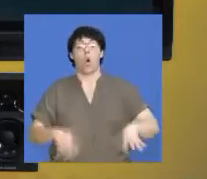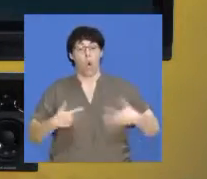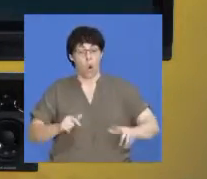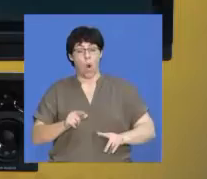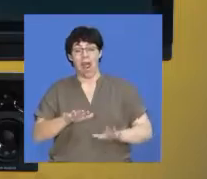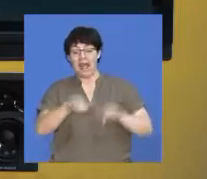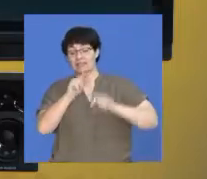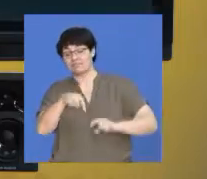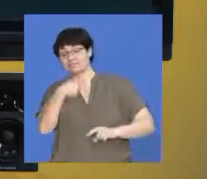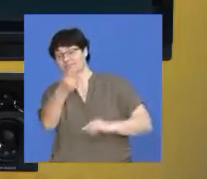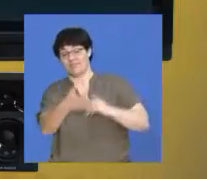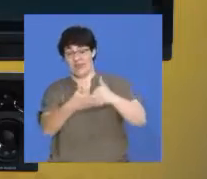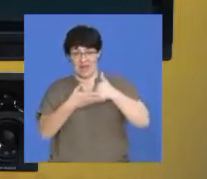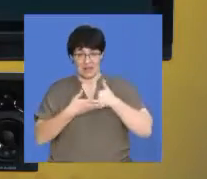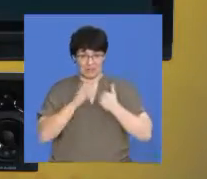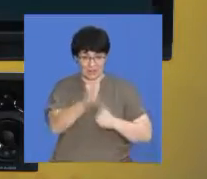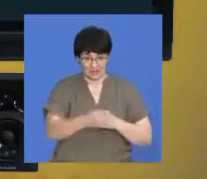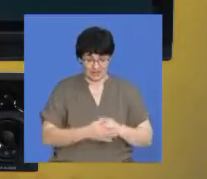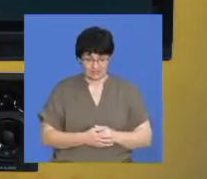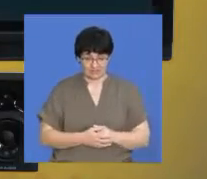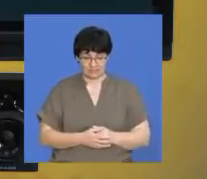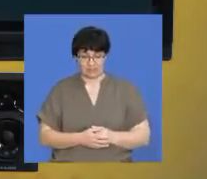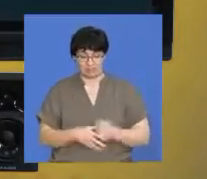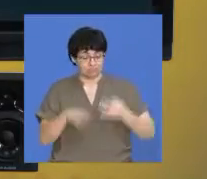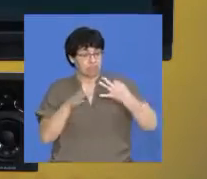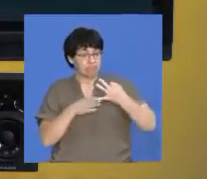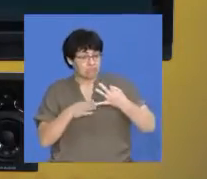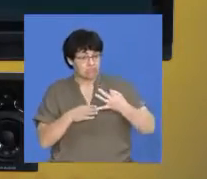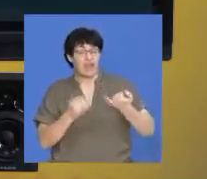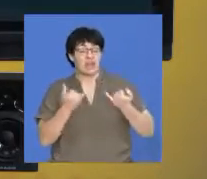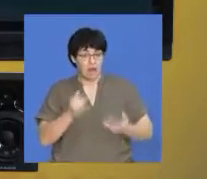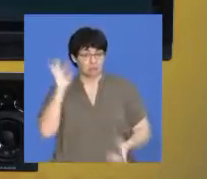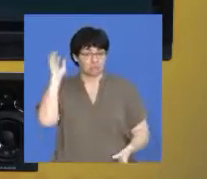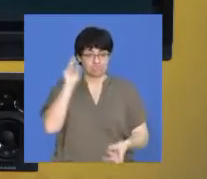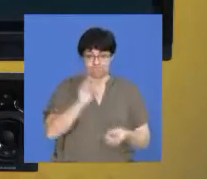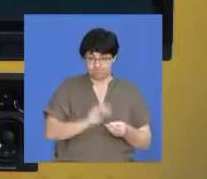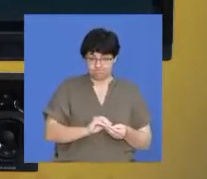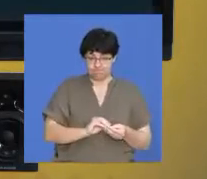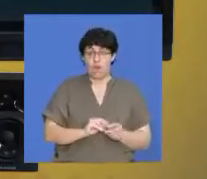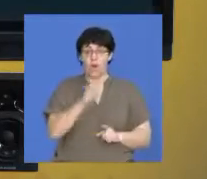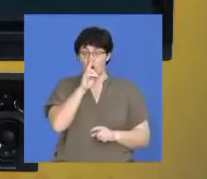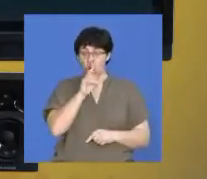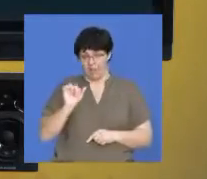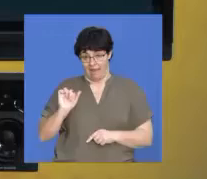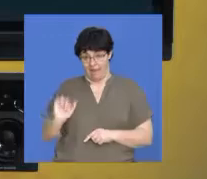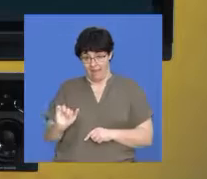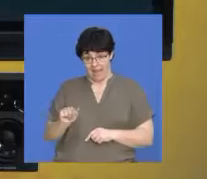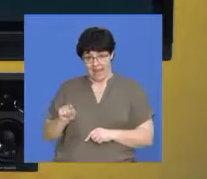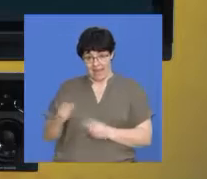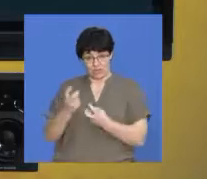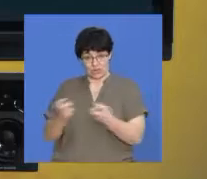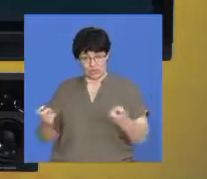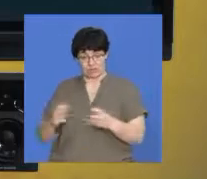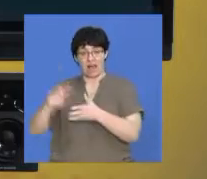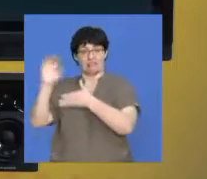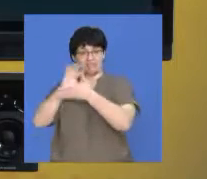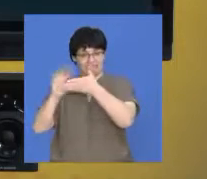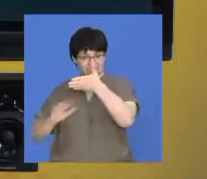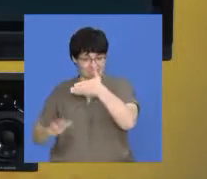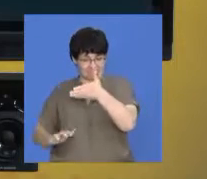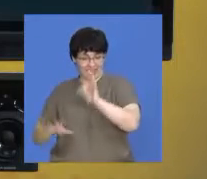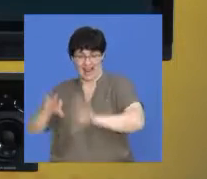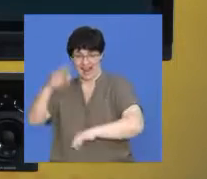in your exam. Now, just to recap, guys, remember we looked at source A, which was a textual